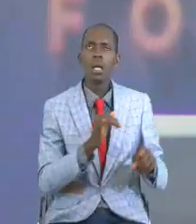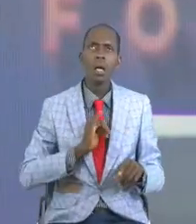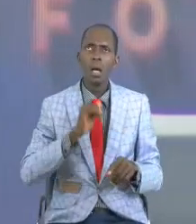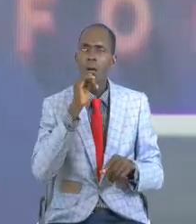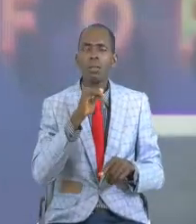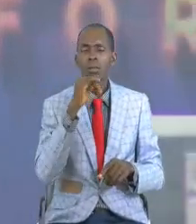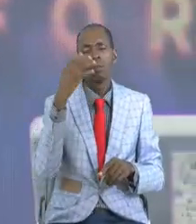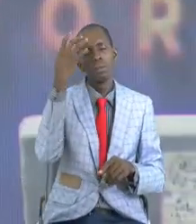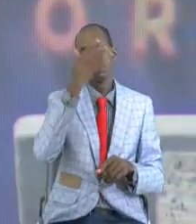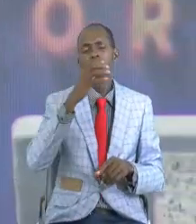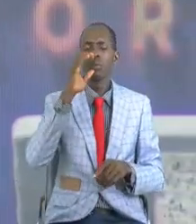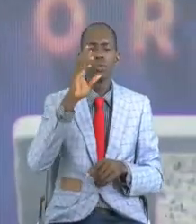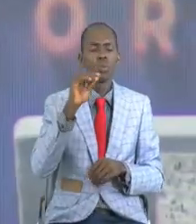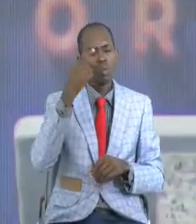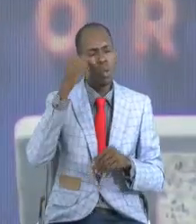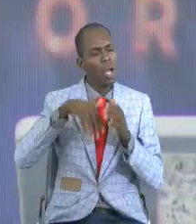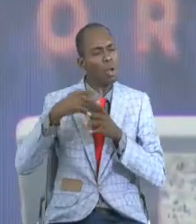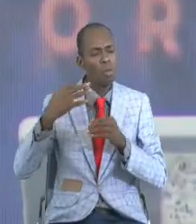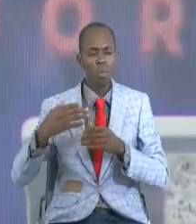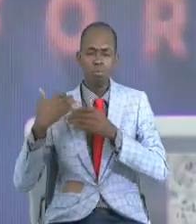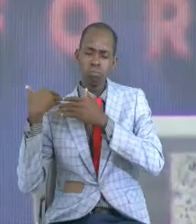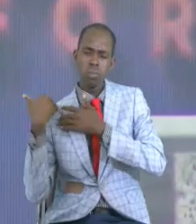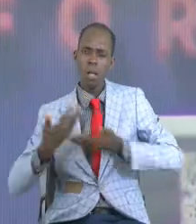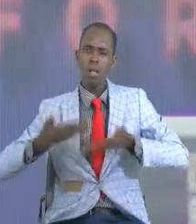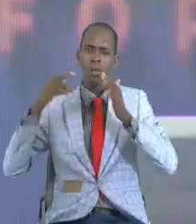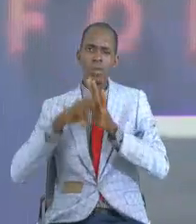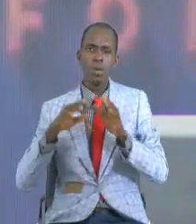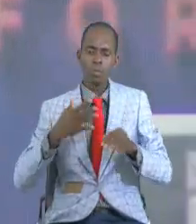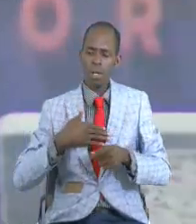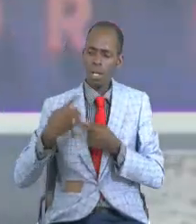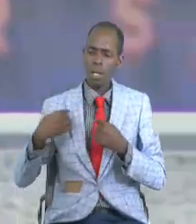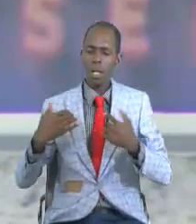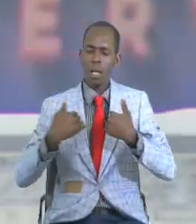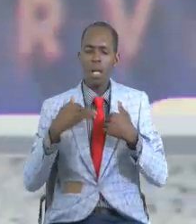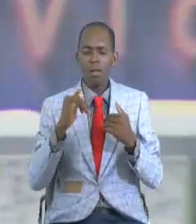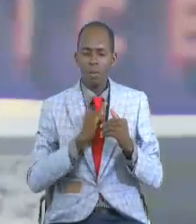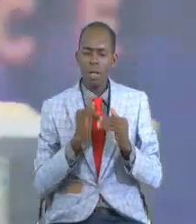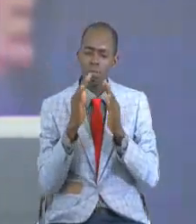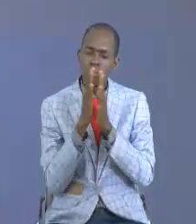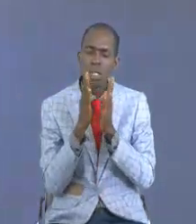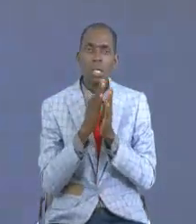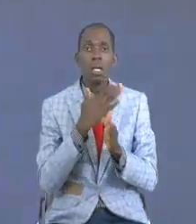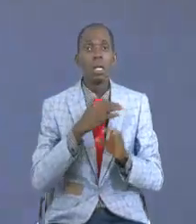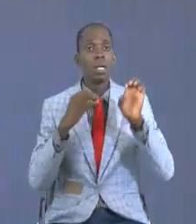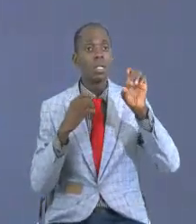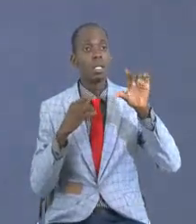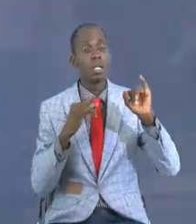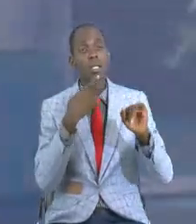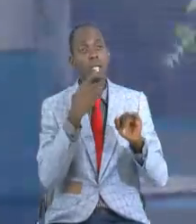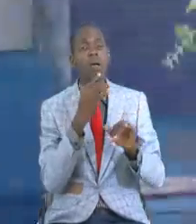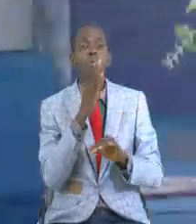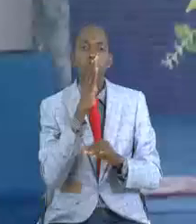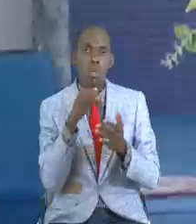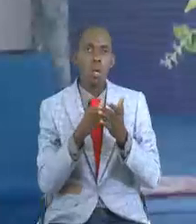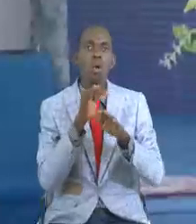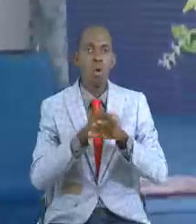of the boarding and the sorrow of my heart advice spoken and then eli said beat unto you as you